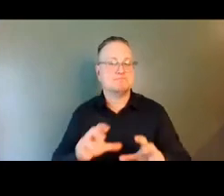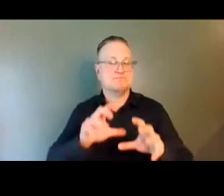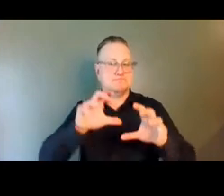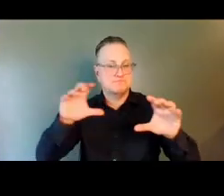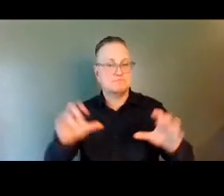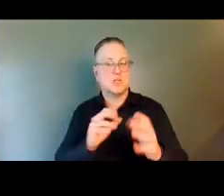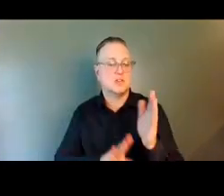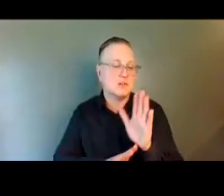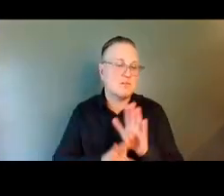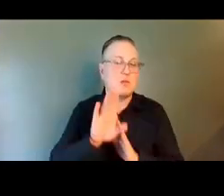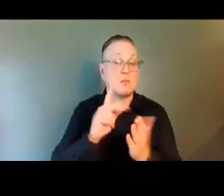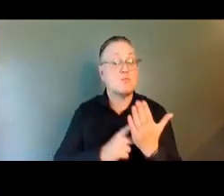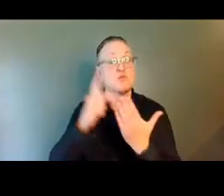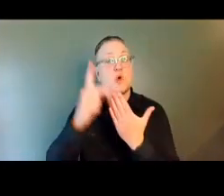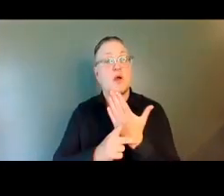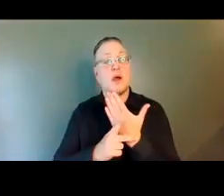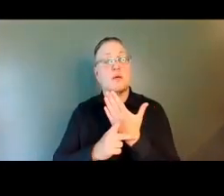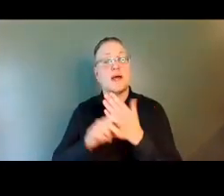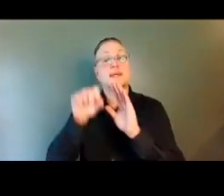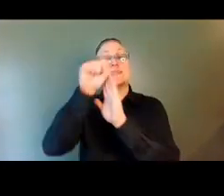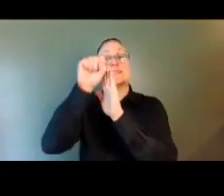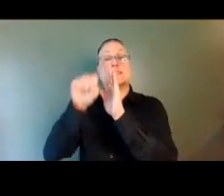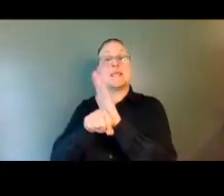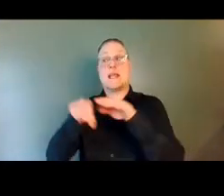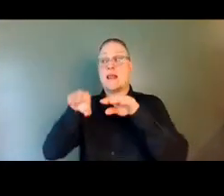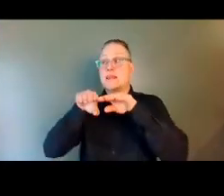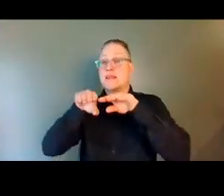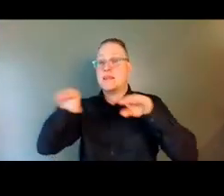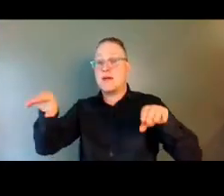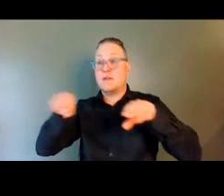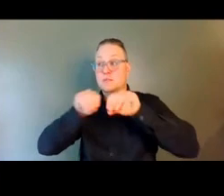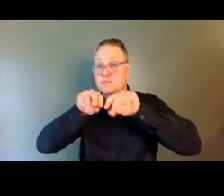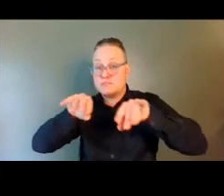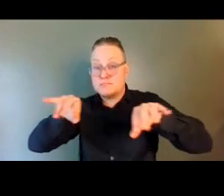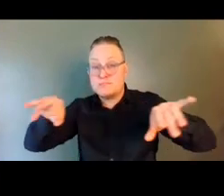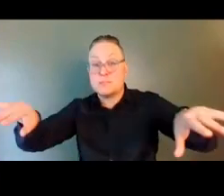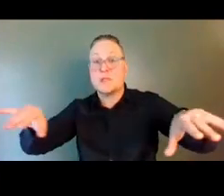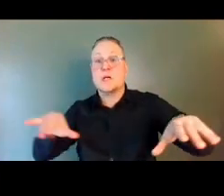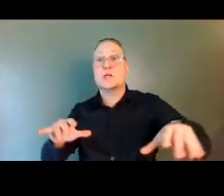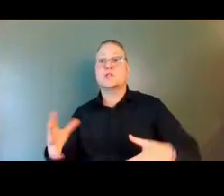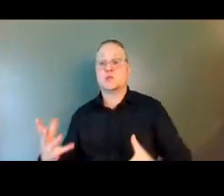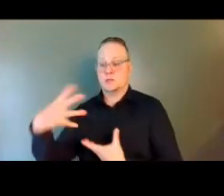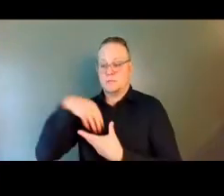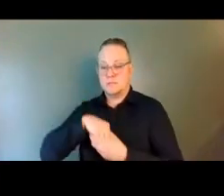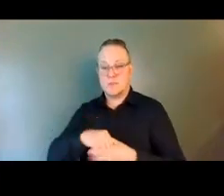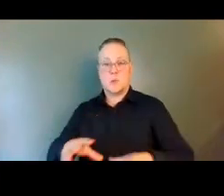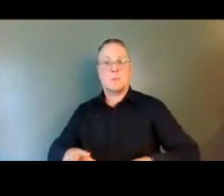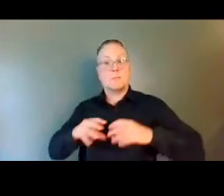get developed at the state level to embrace and to provide accommodations for